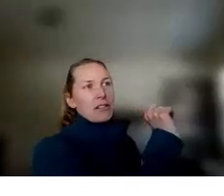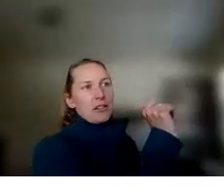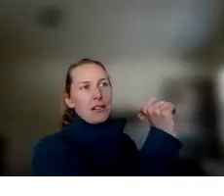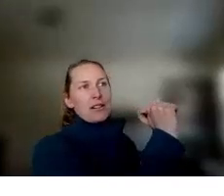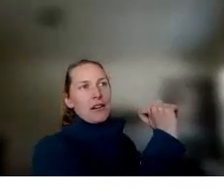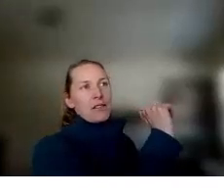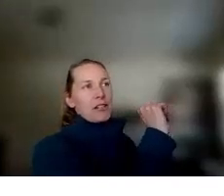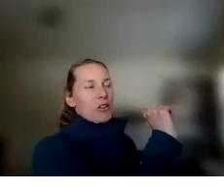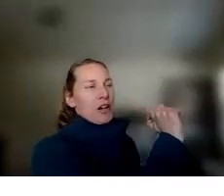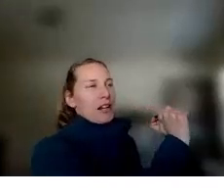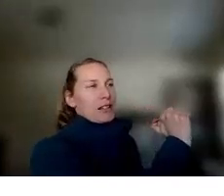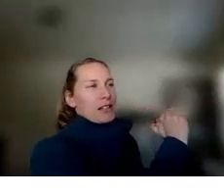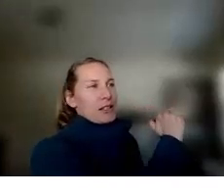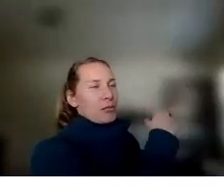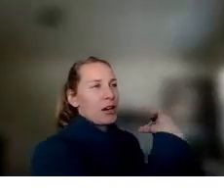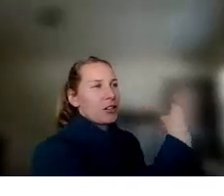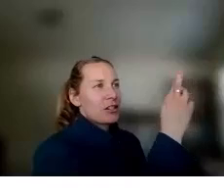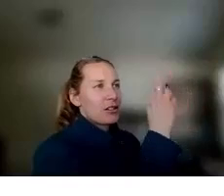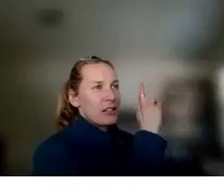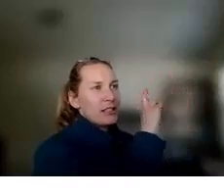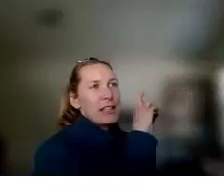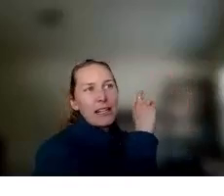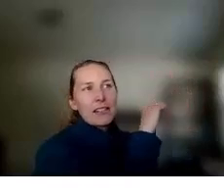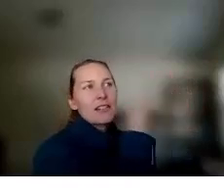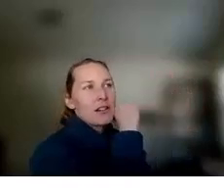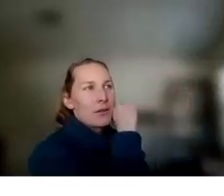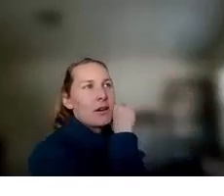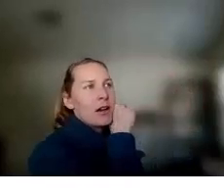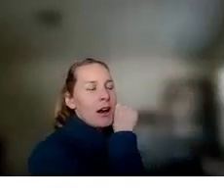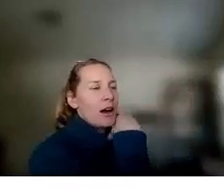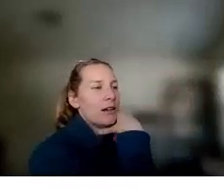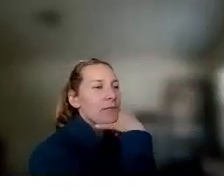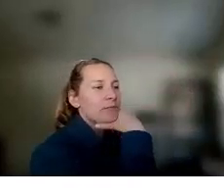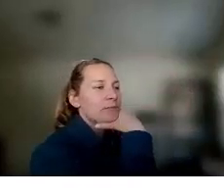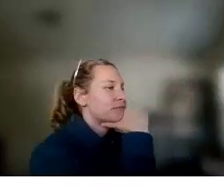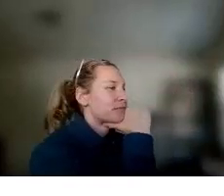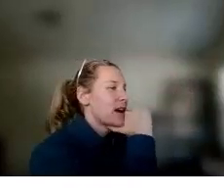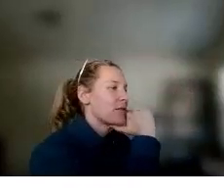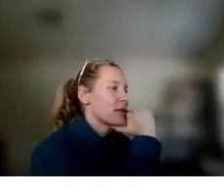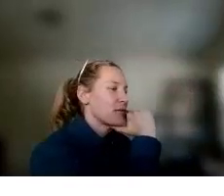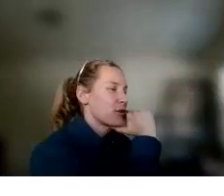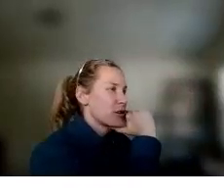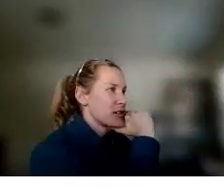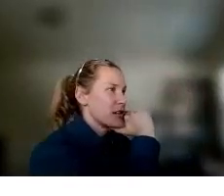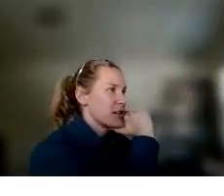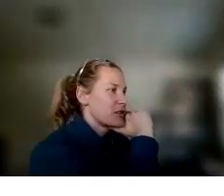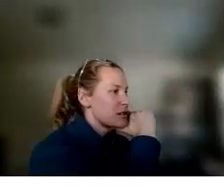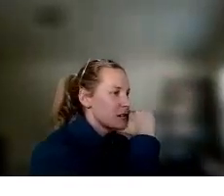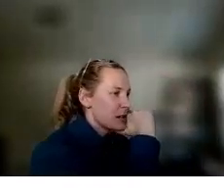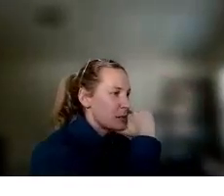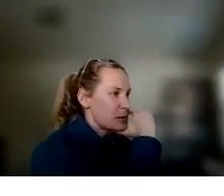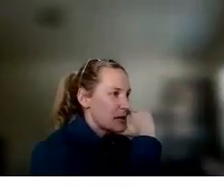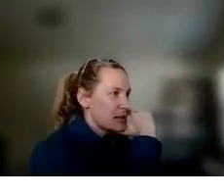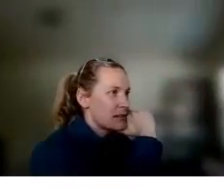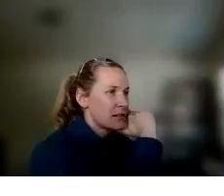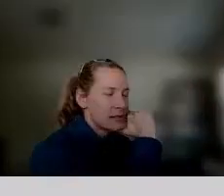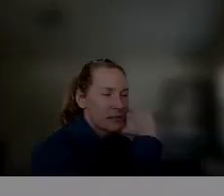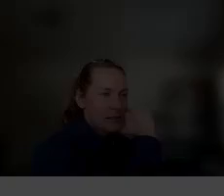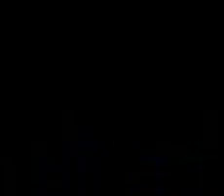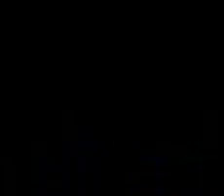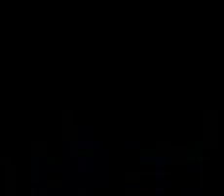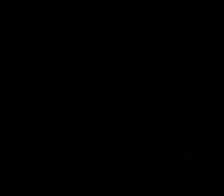free to ask during the CFC training, as these projects are very linked. So yeah, we look forward to seeing you in a couple weeks.